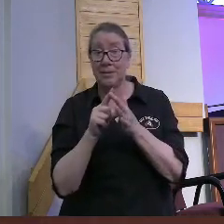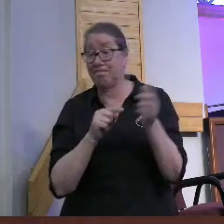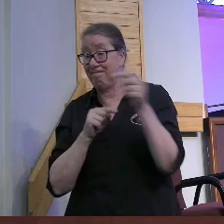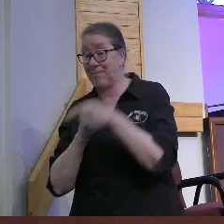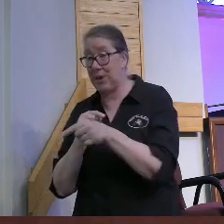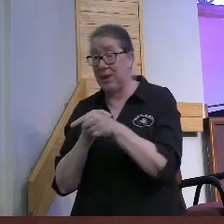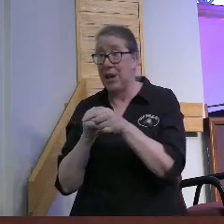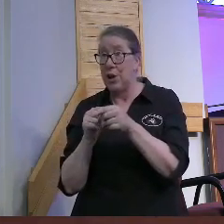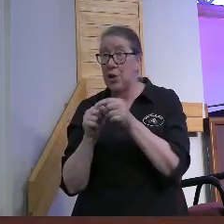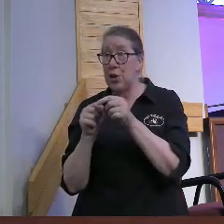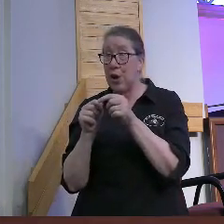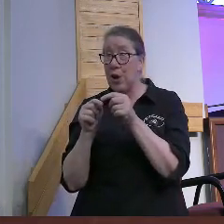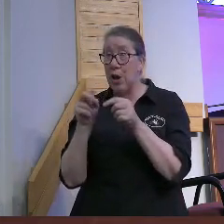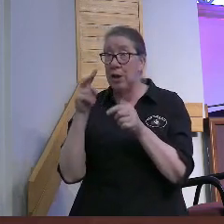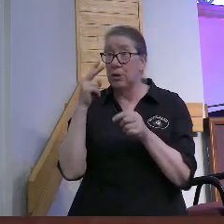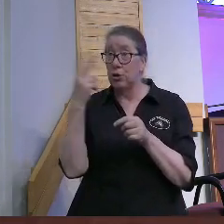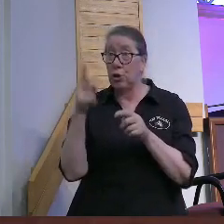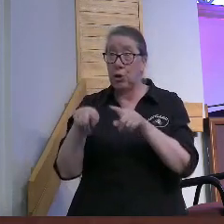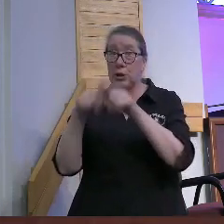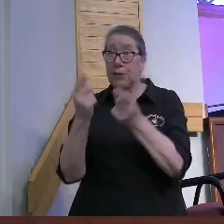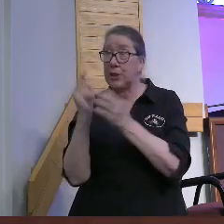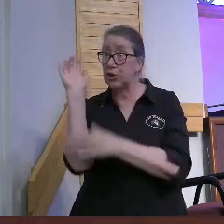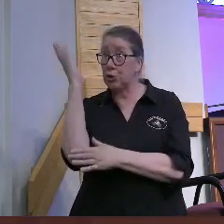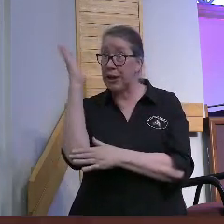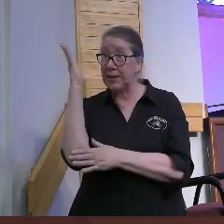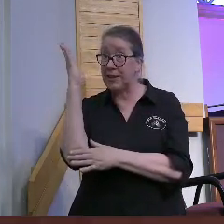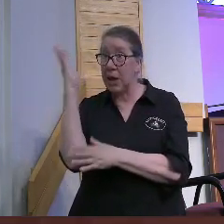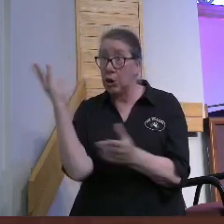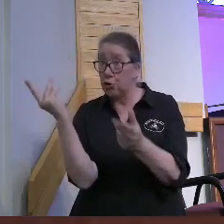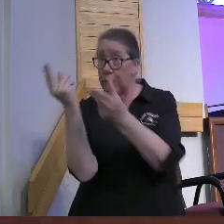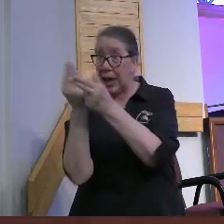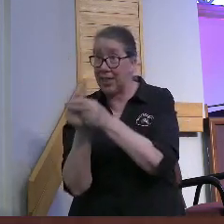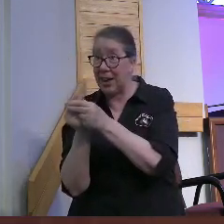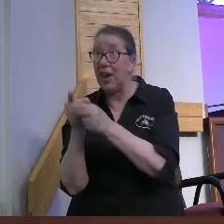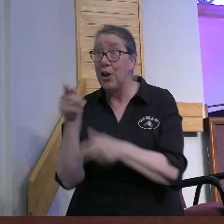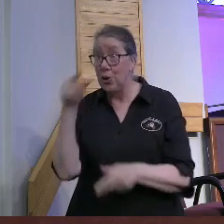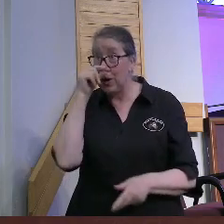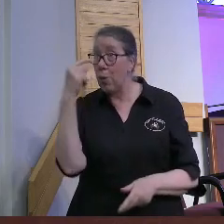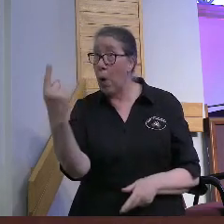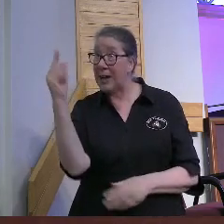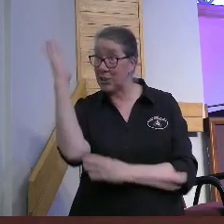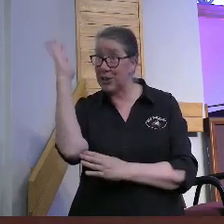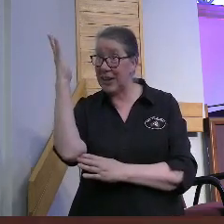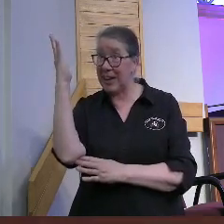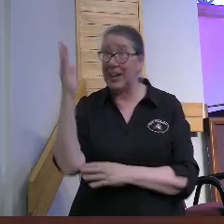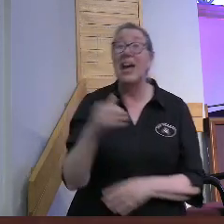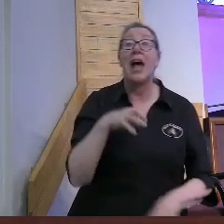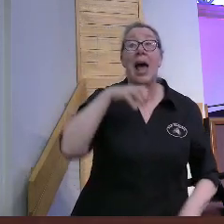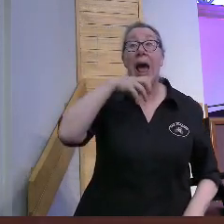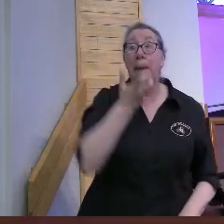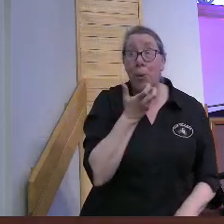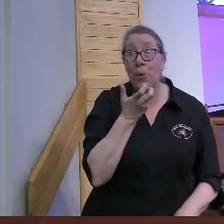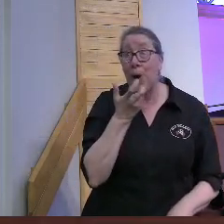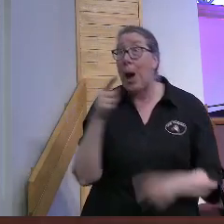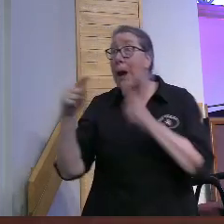and you can graft the two of them together. And so what you can have is you can have apricots and nectarines growing on the same tree because you've